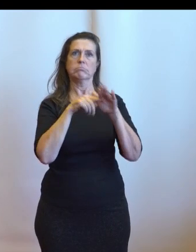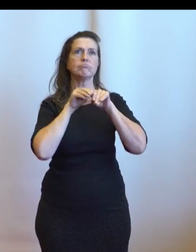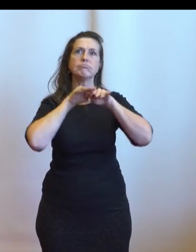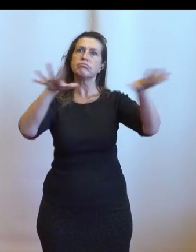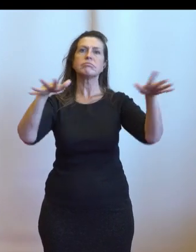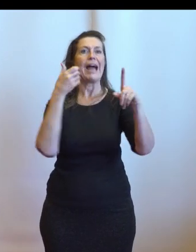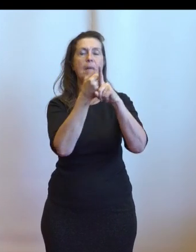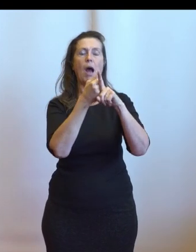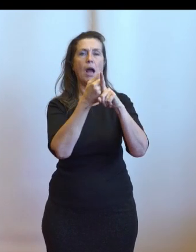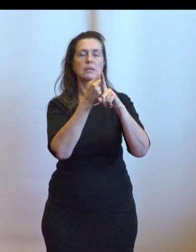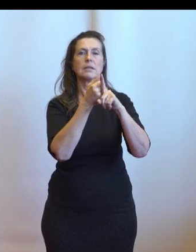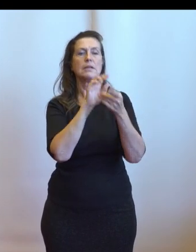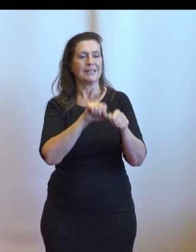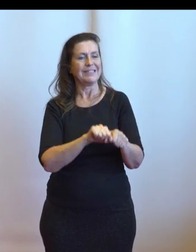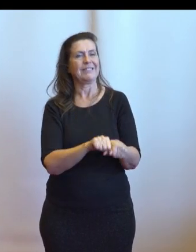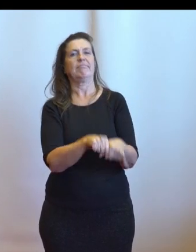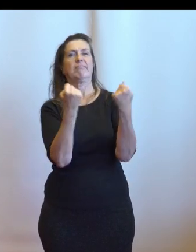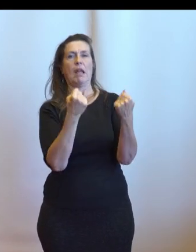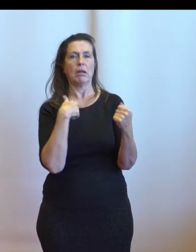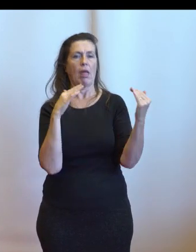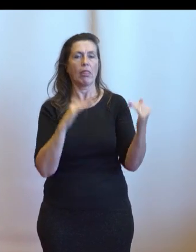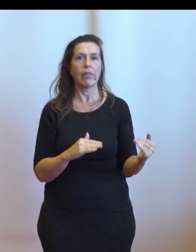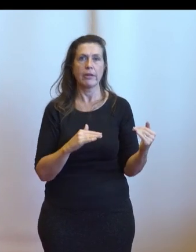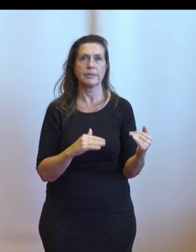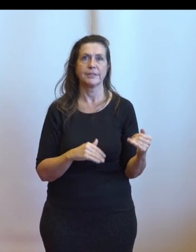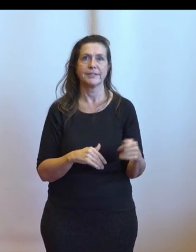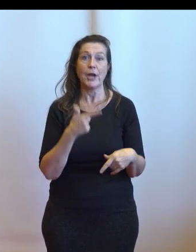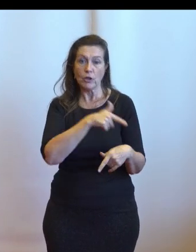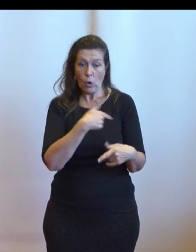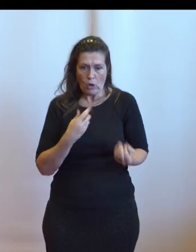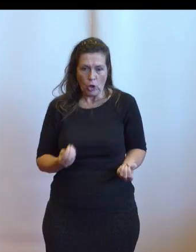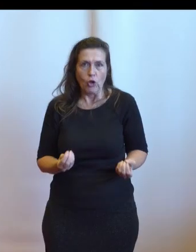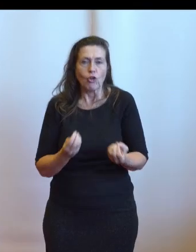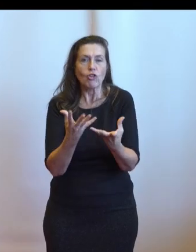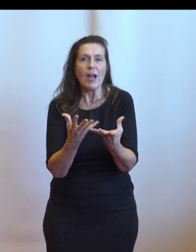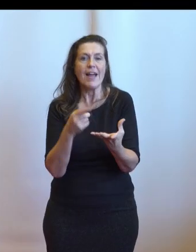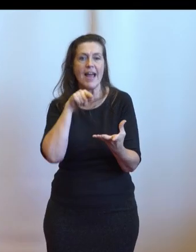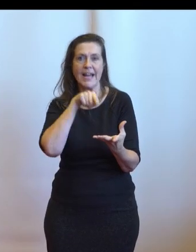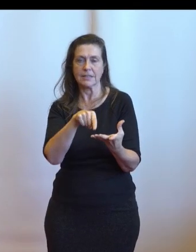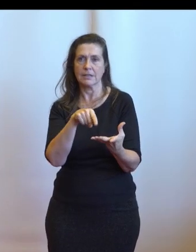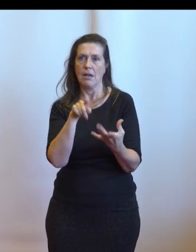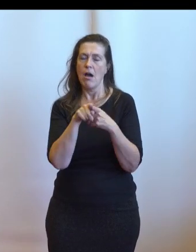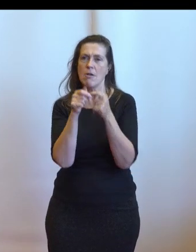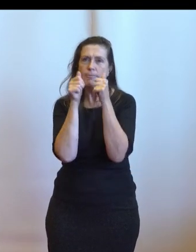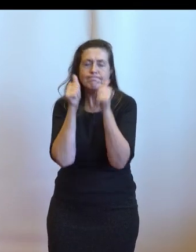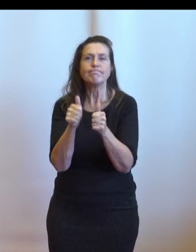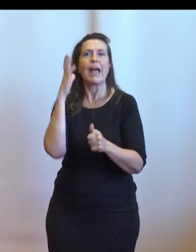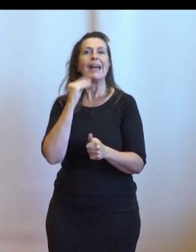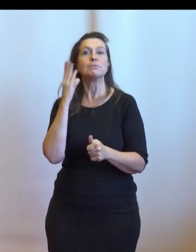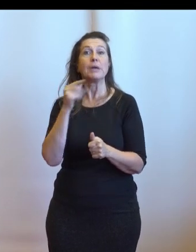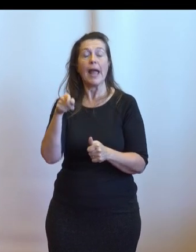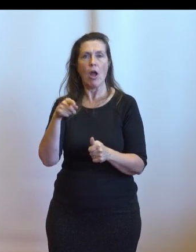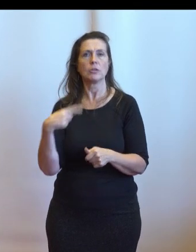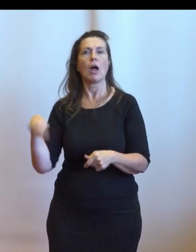What we found is where you create accessible and inclusive experiences, you gain loyalty. That no amount of